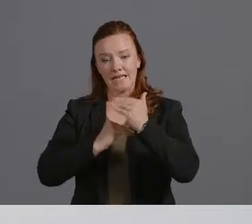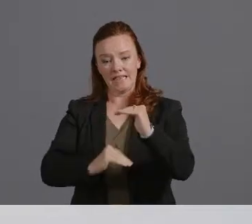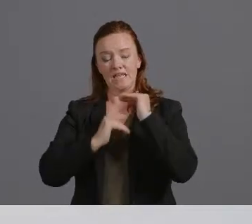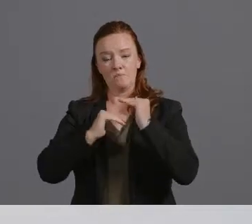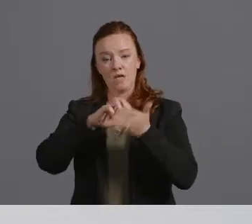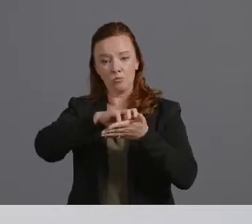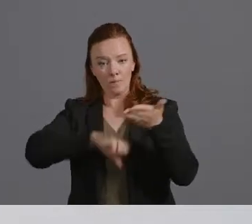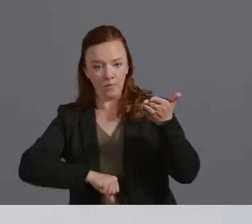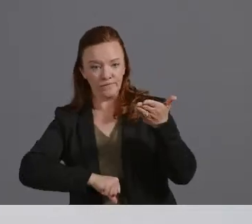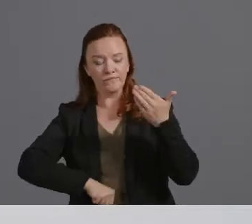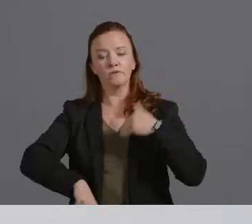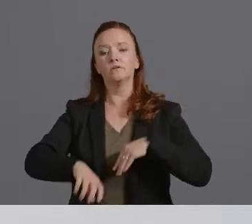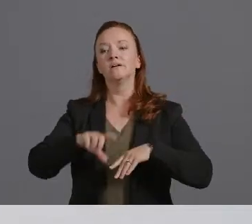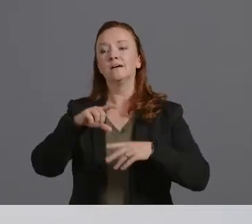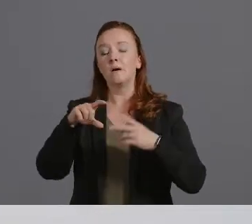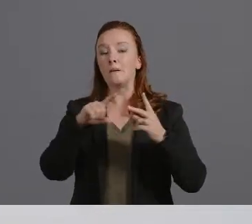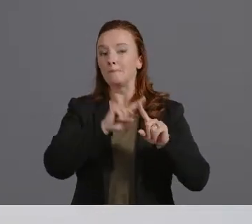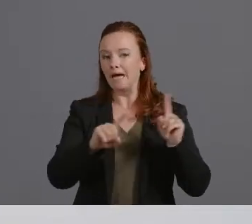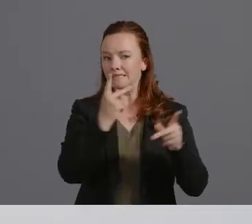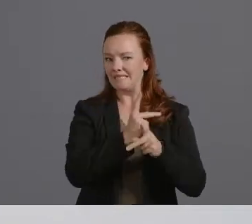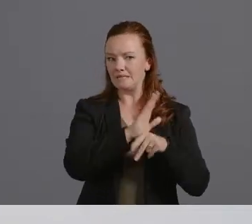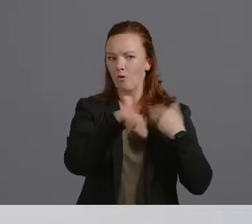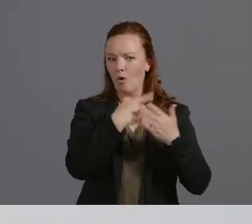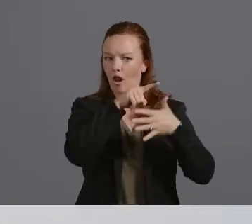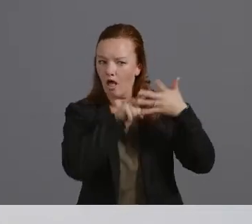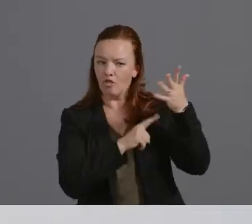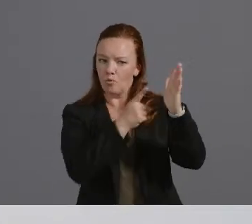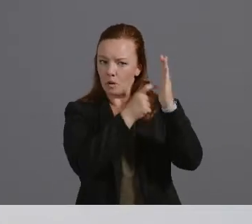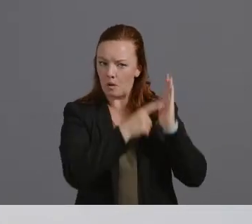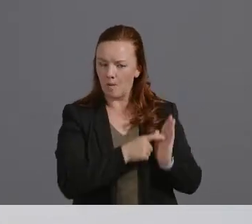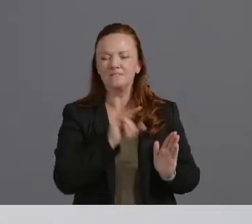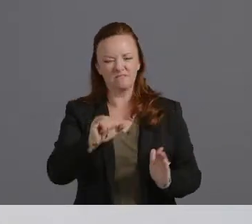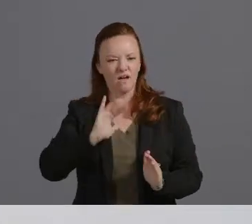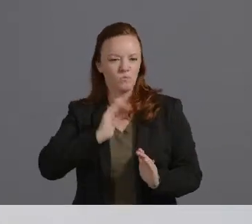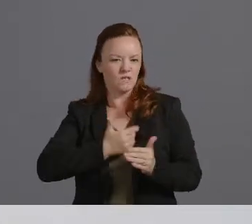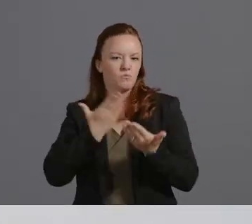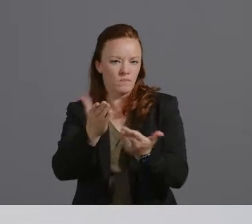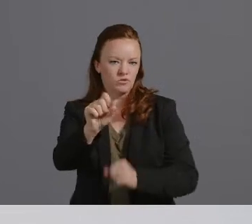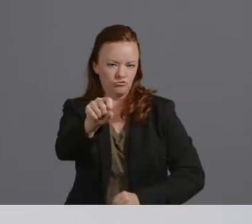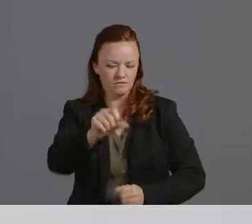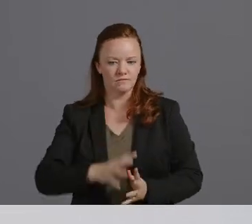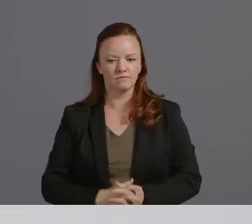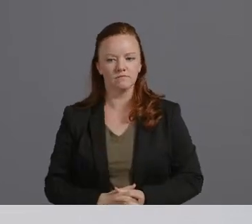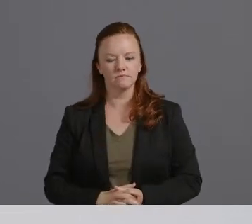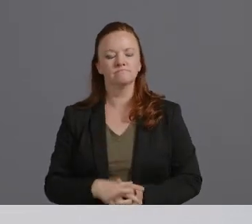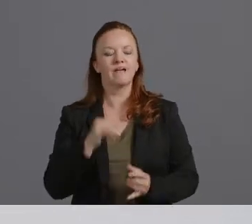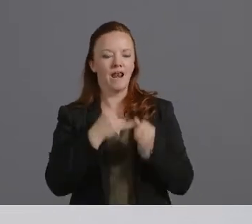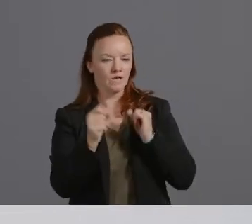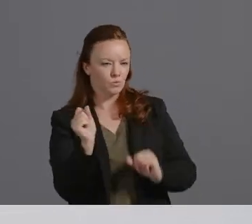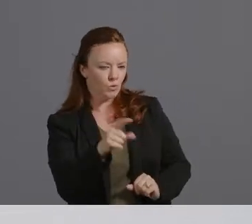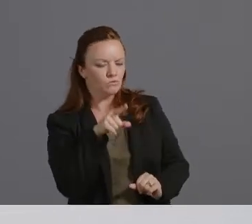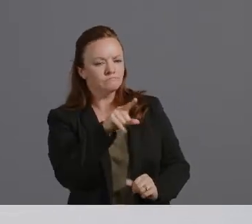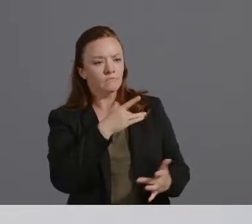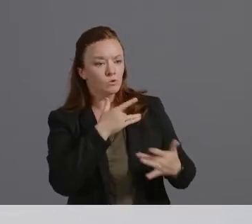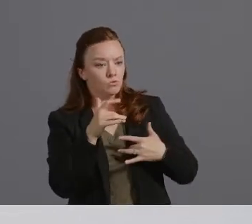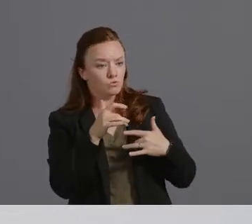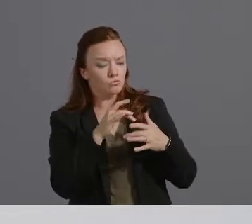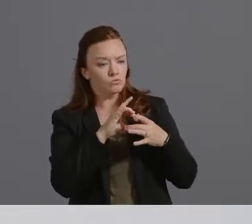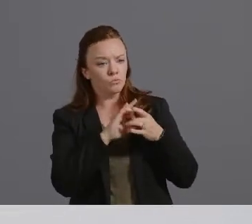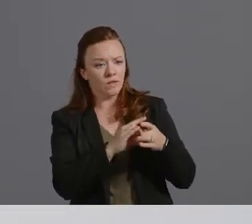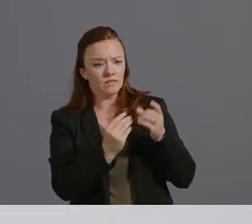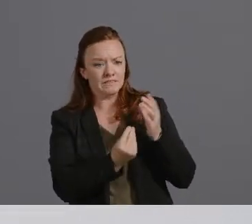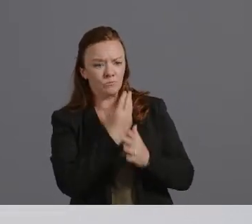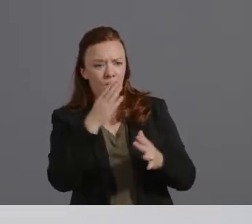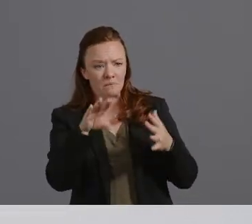that was our recommendation. And lastly, are you concerned with spring break coming up? I know I asked you this last week, but now that we have